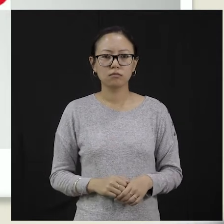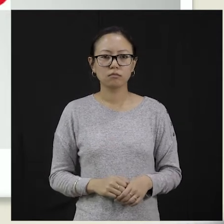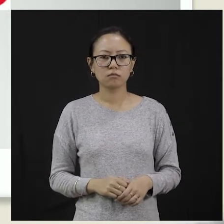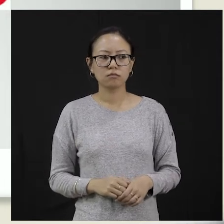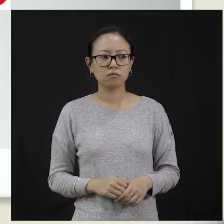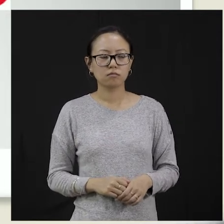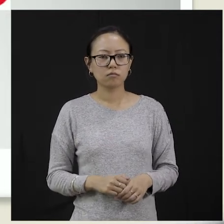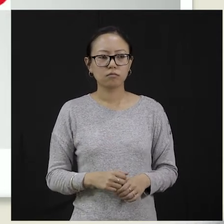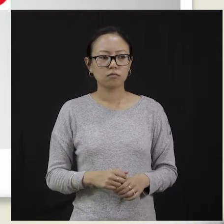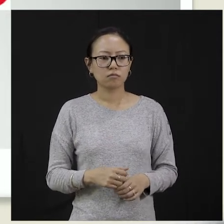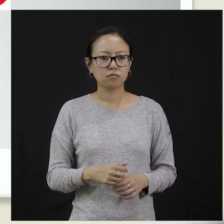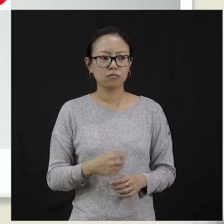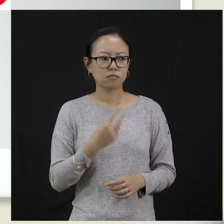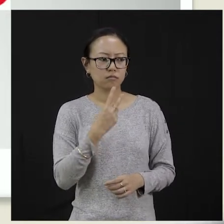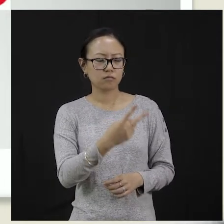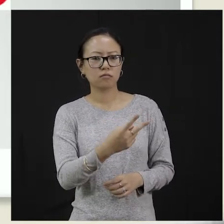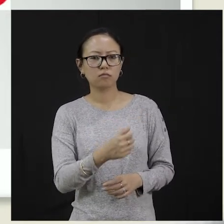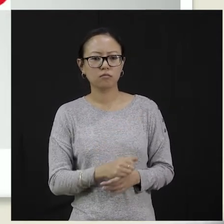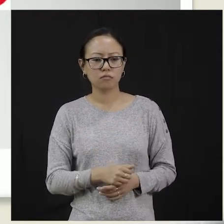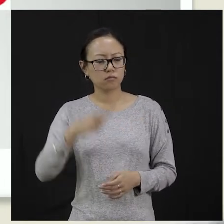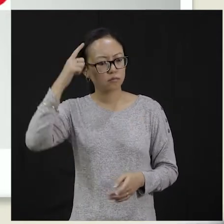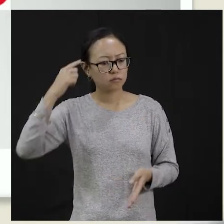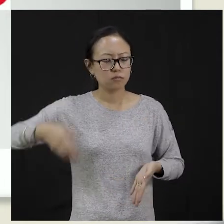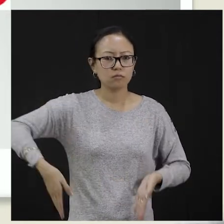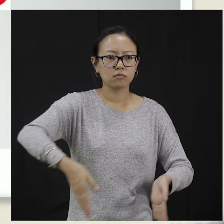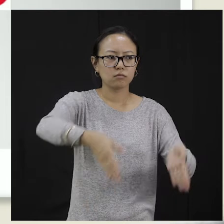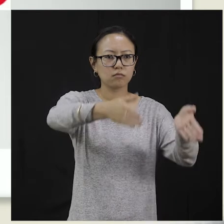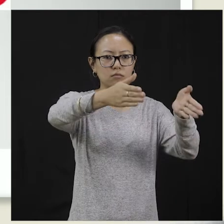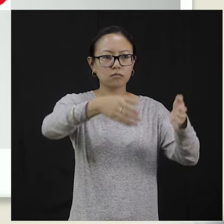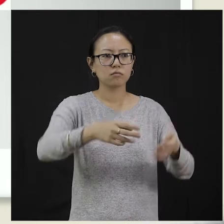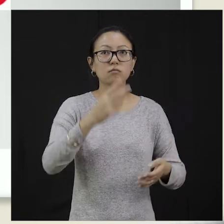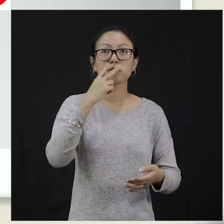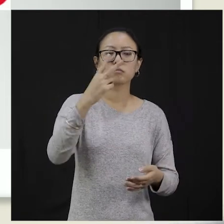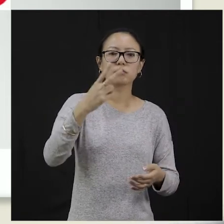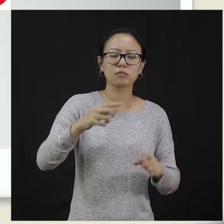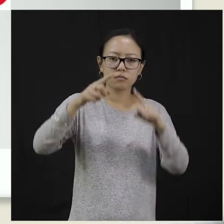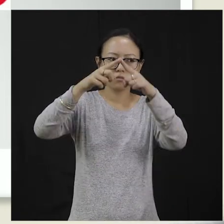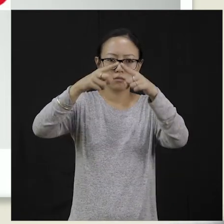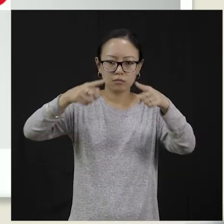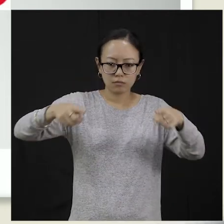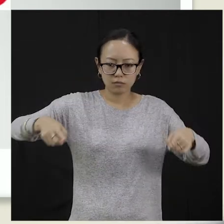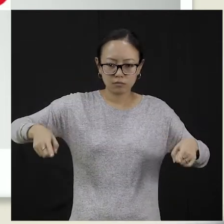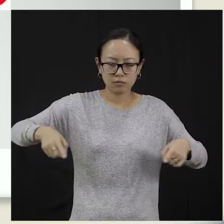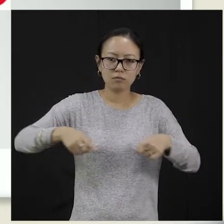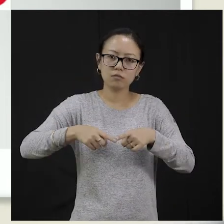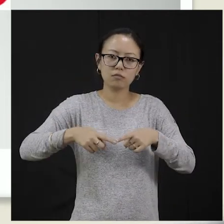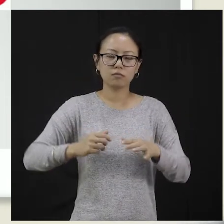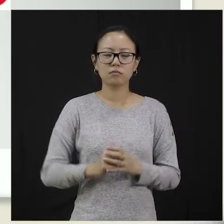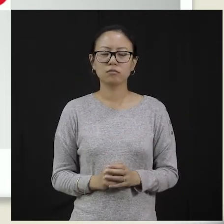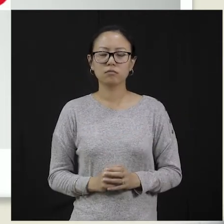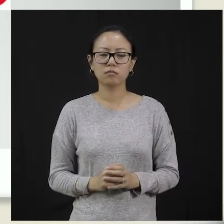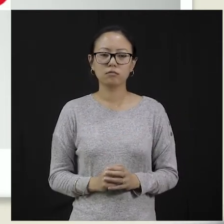And this is a traffic signal, right? This is a traffic signal and this also